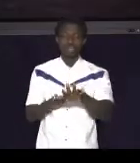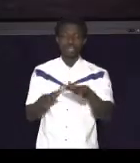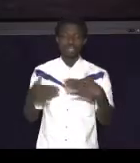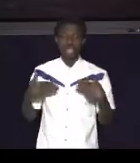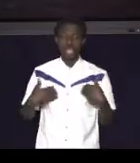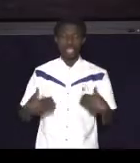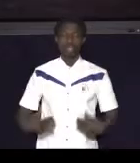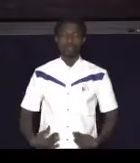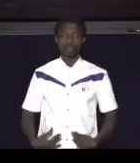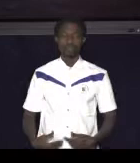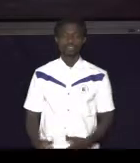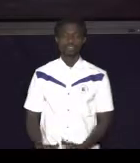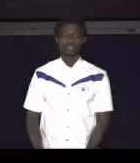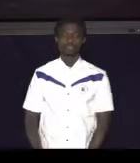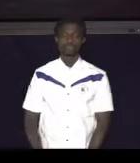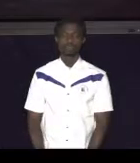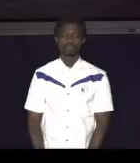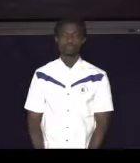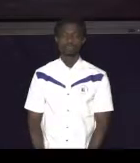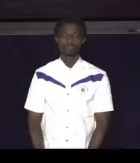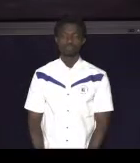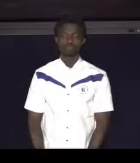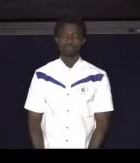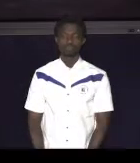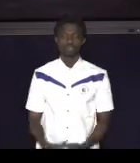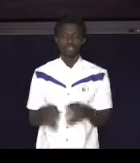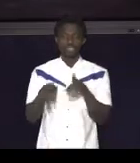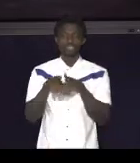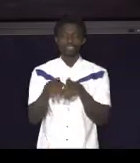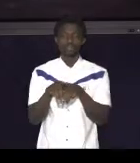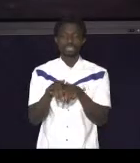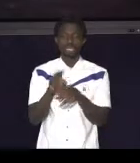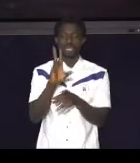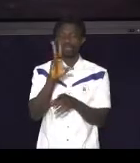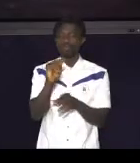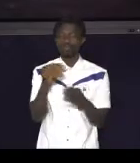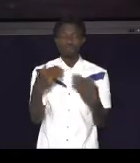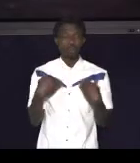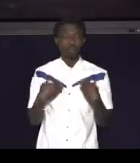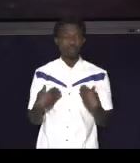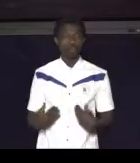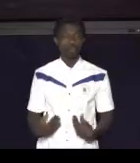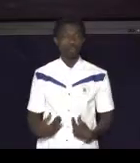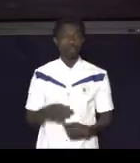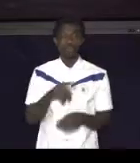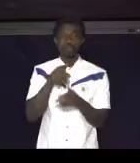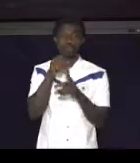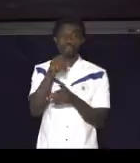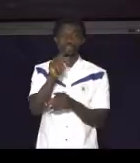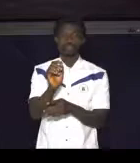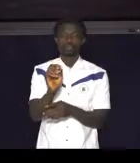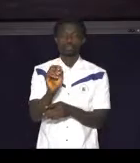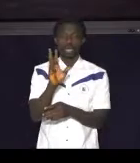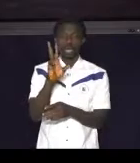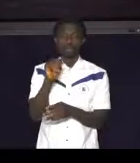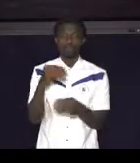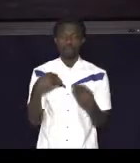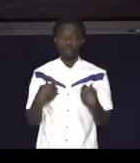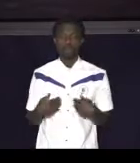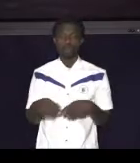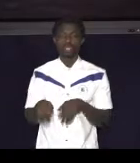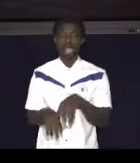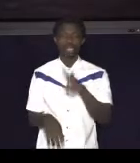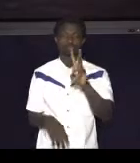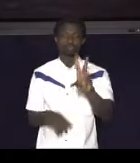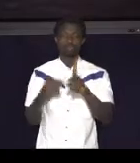what? Every dead body. Similarly, nobody. When you write nobody as two